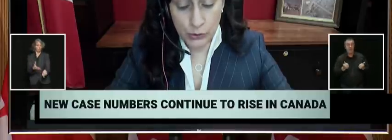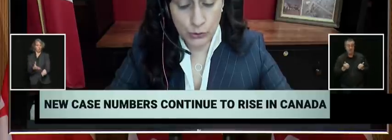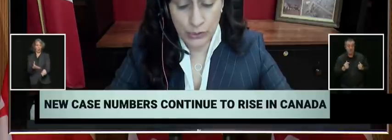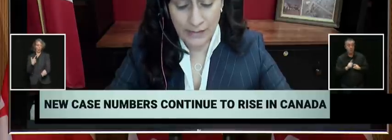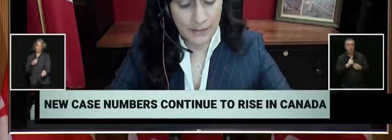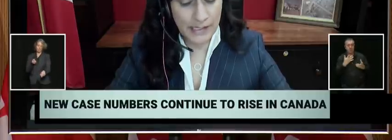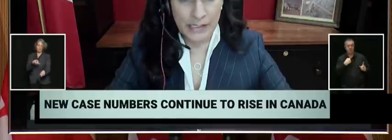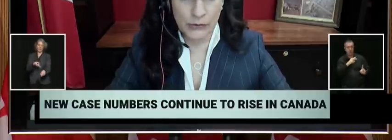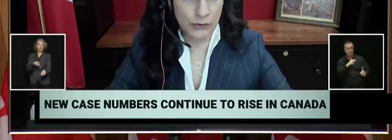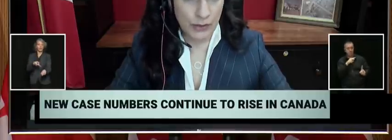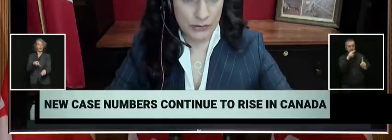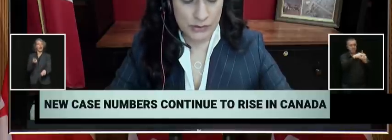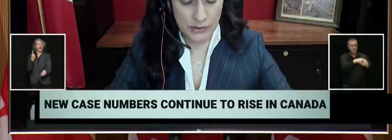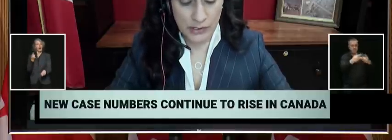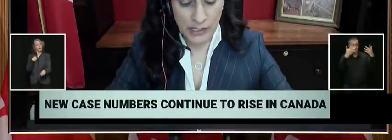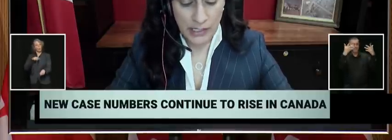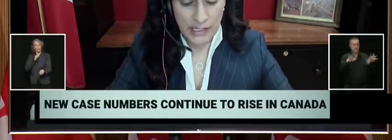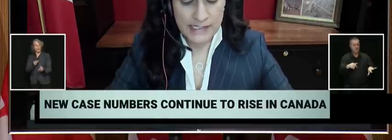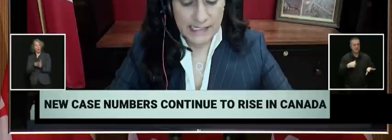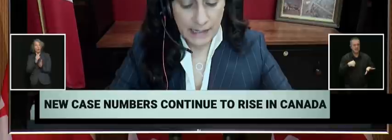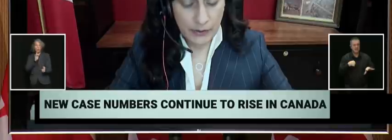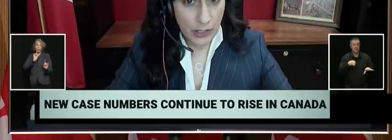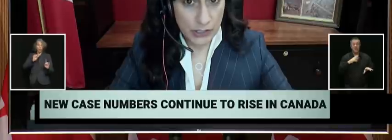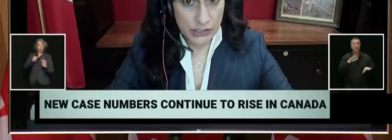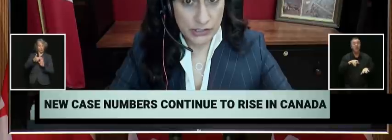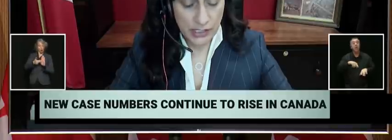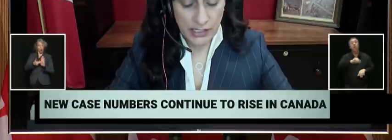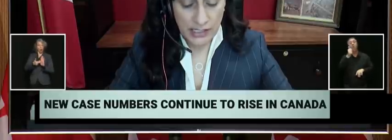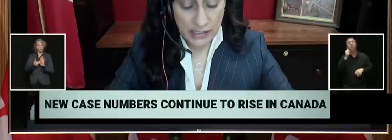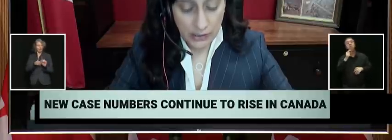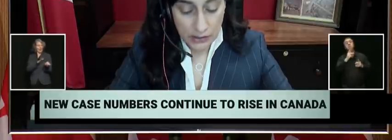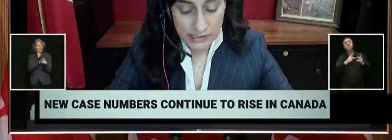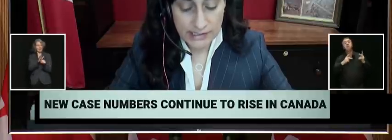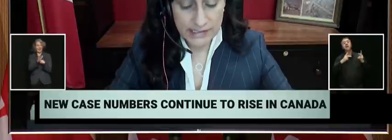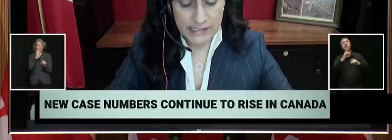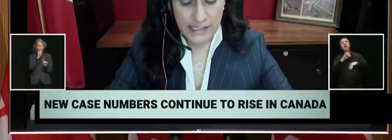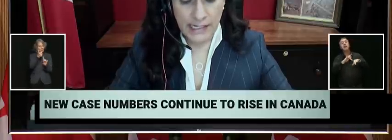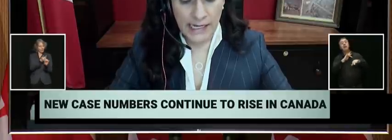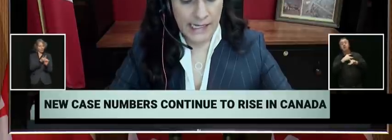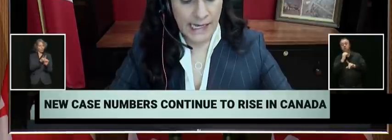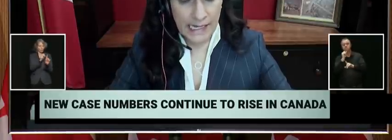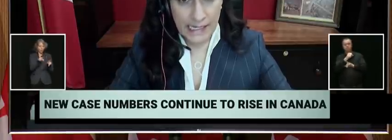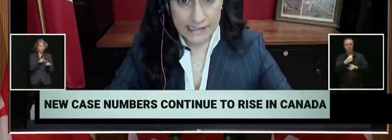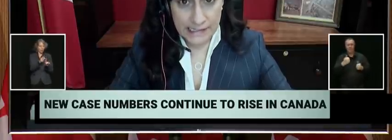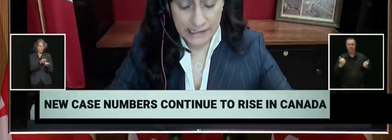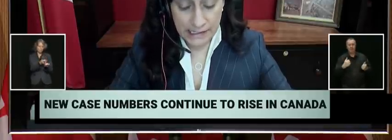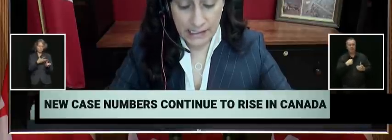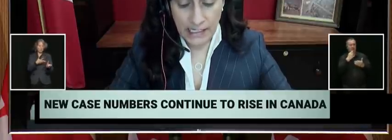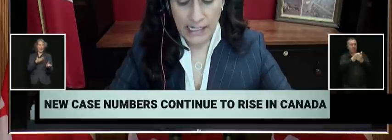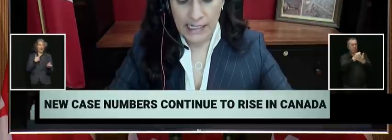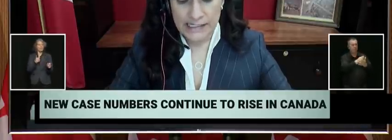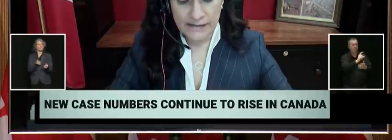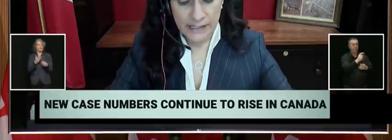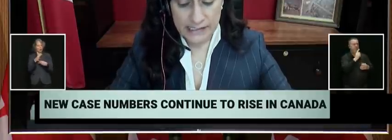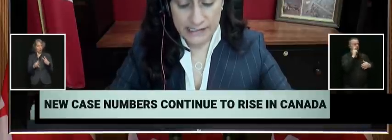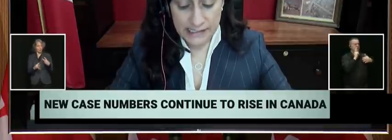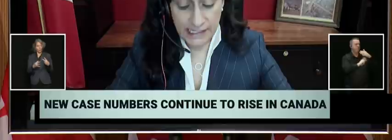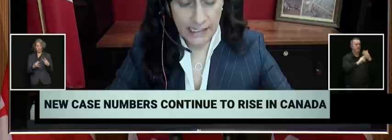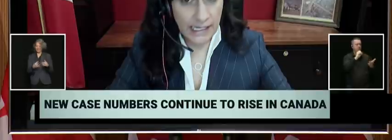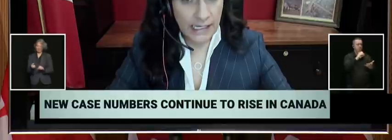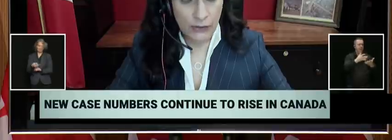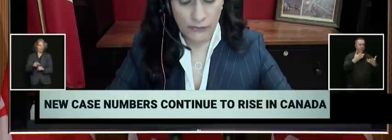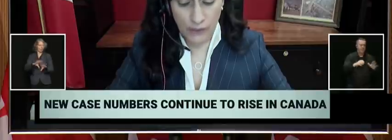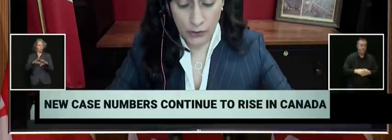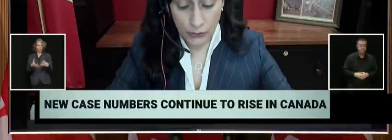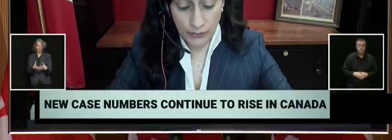parmi tous les pays du monde. Cette approche, qui consistait à garantir la